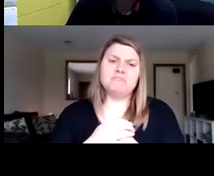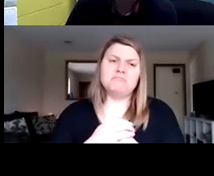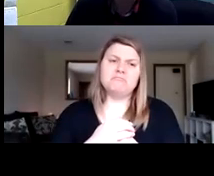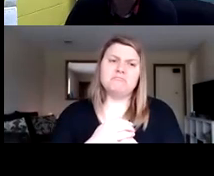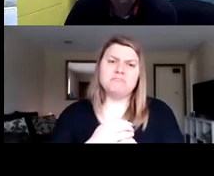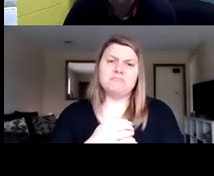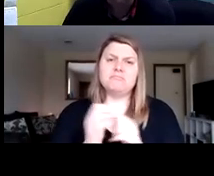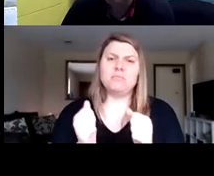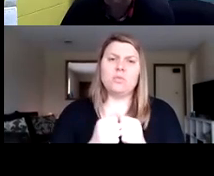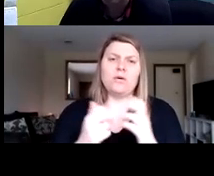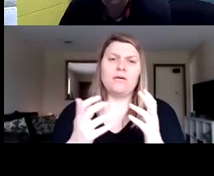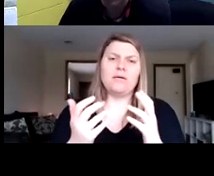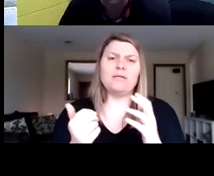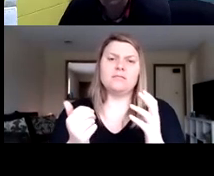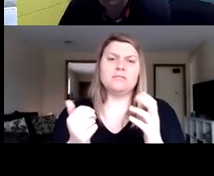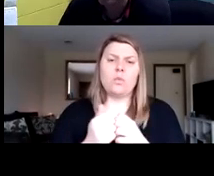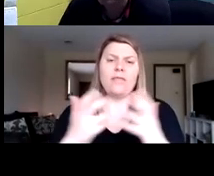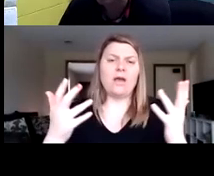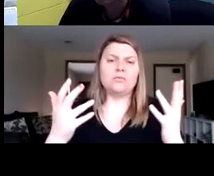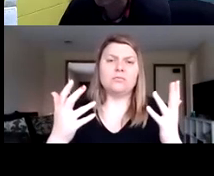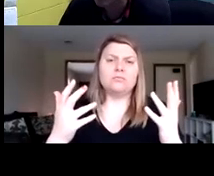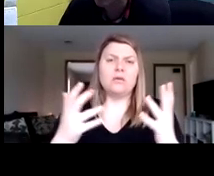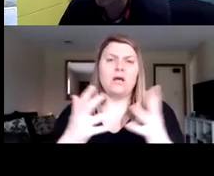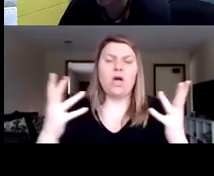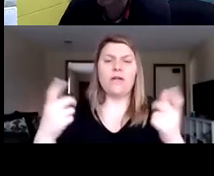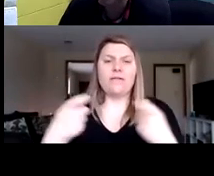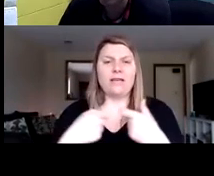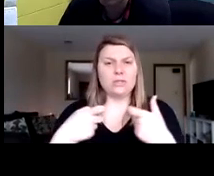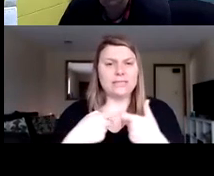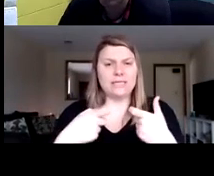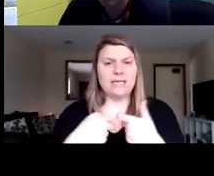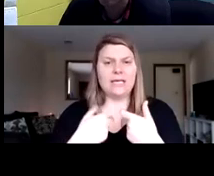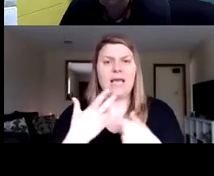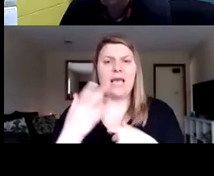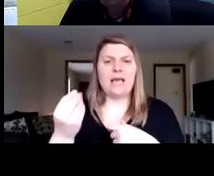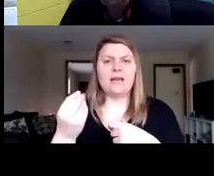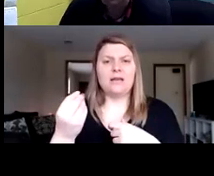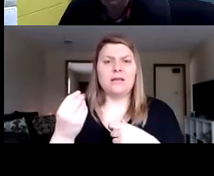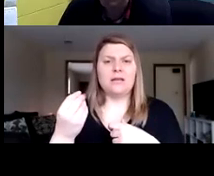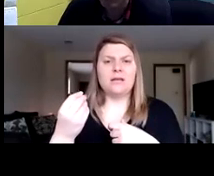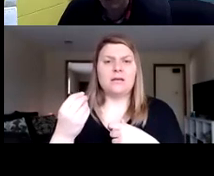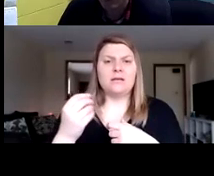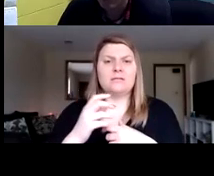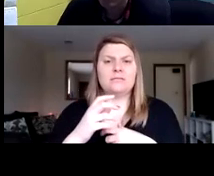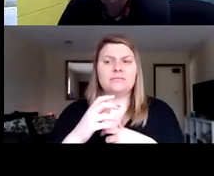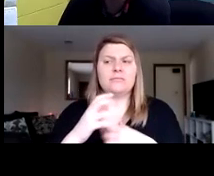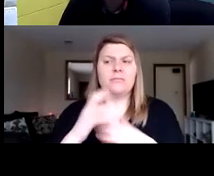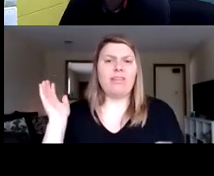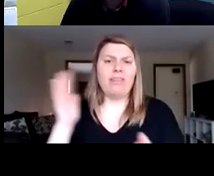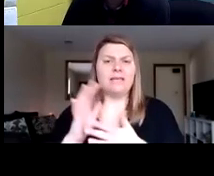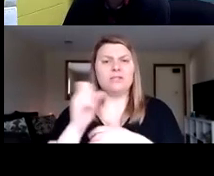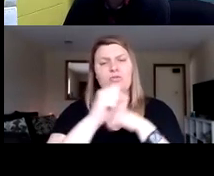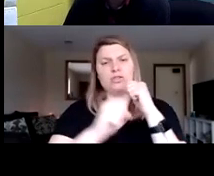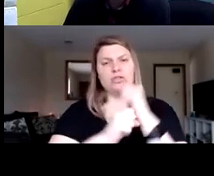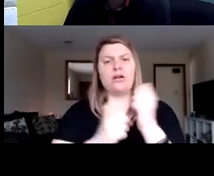any cells, without much electricity and with much less infrastructure than what